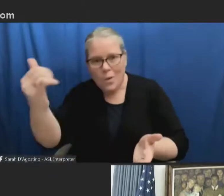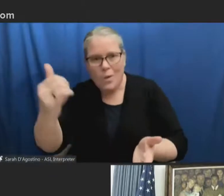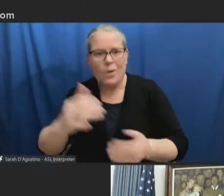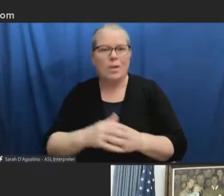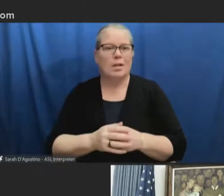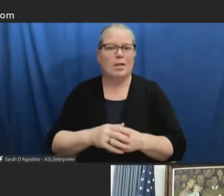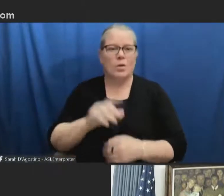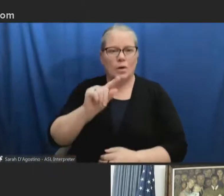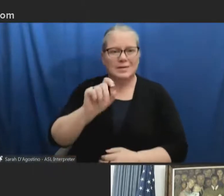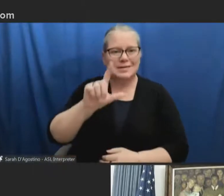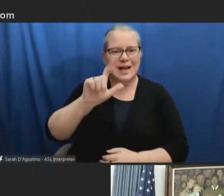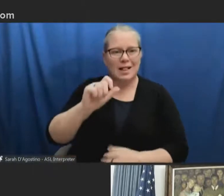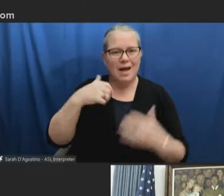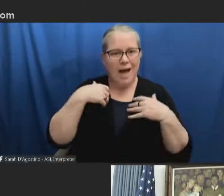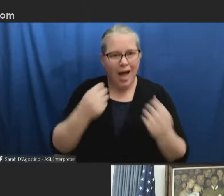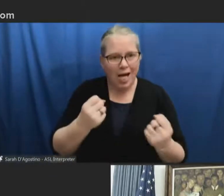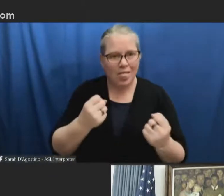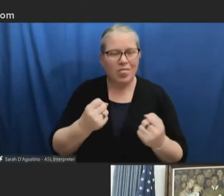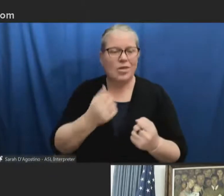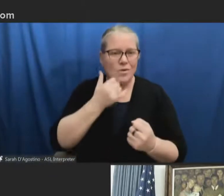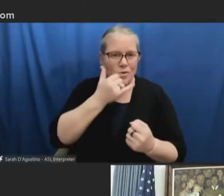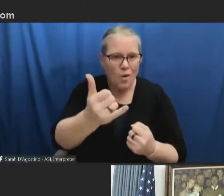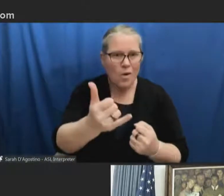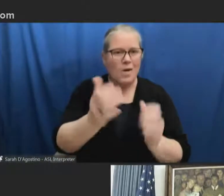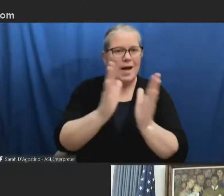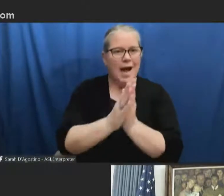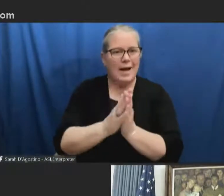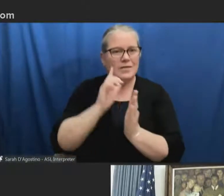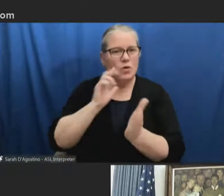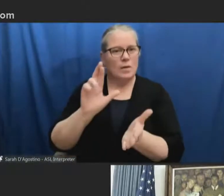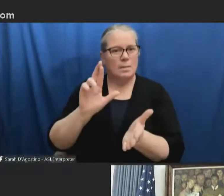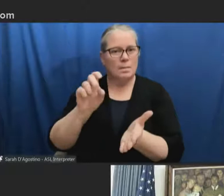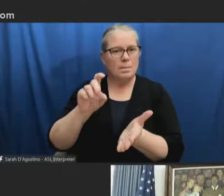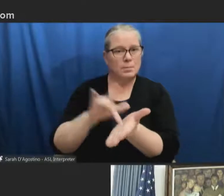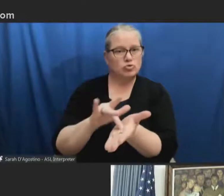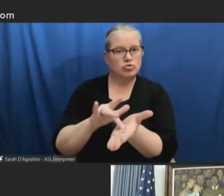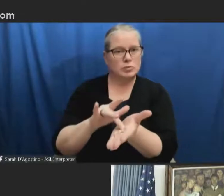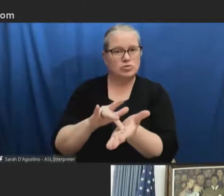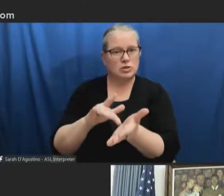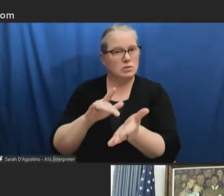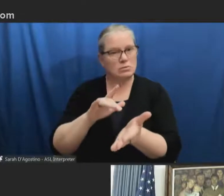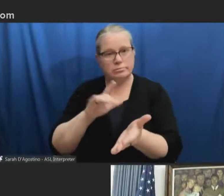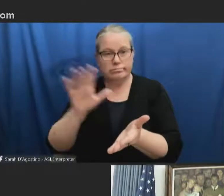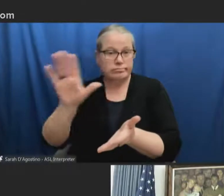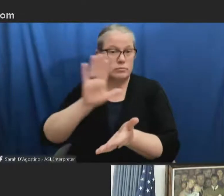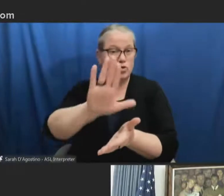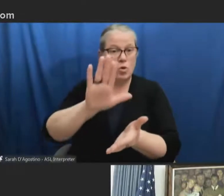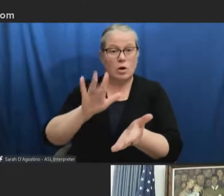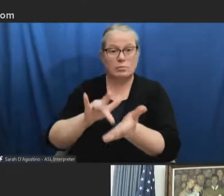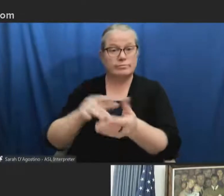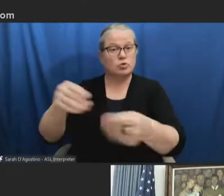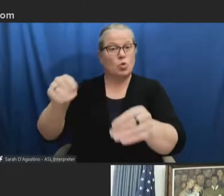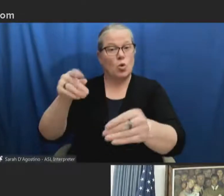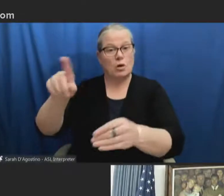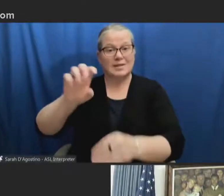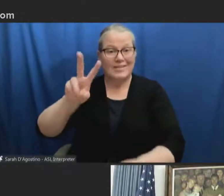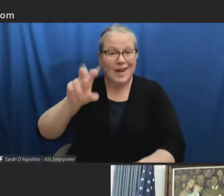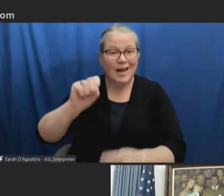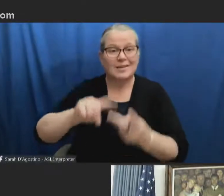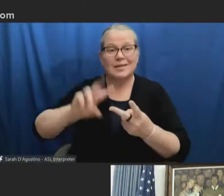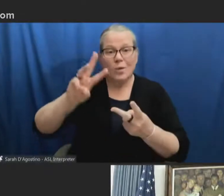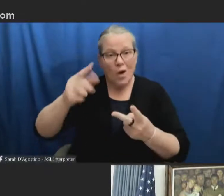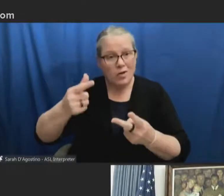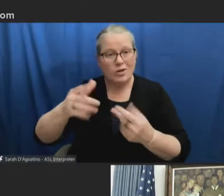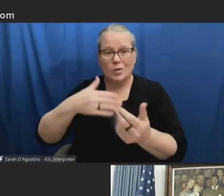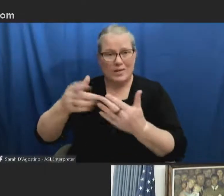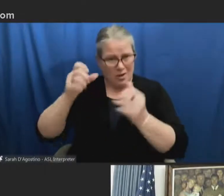this at a retail pharmacy. There should be ample supply of these orally available drugs. The antibody drugs should be more accessible.